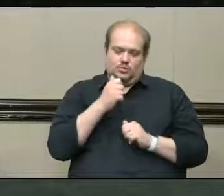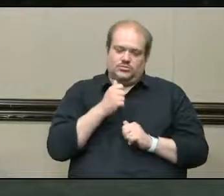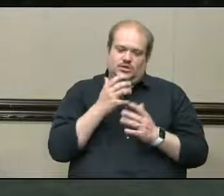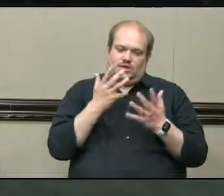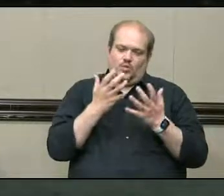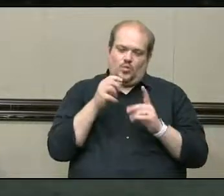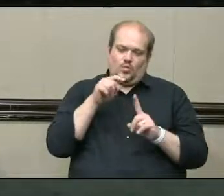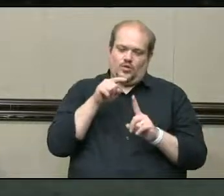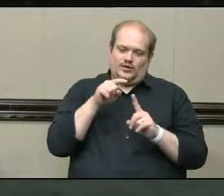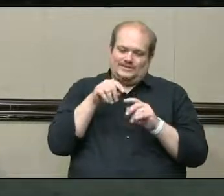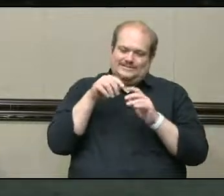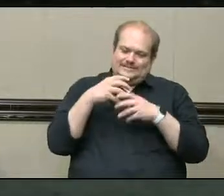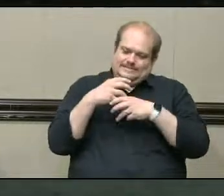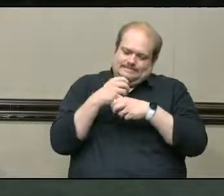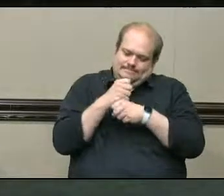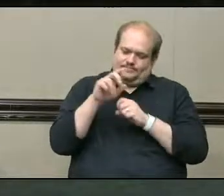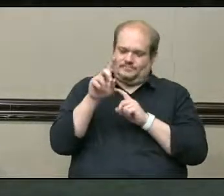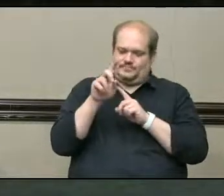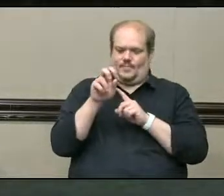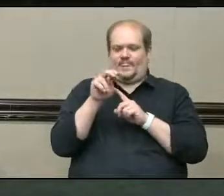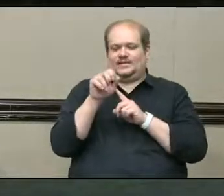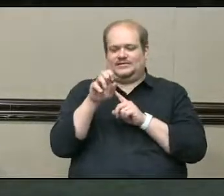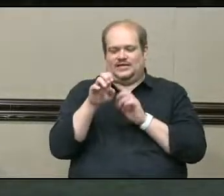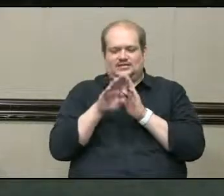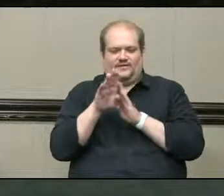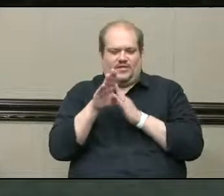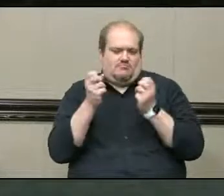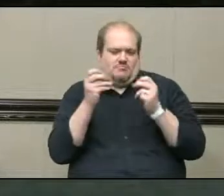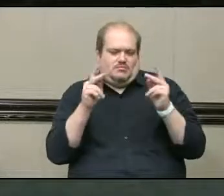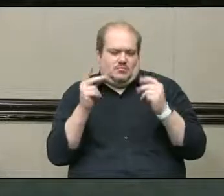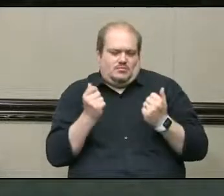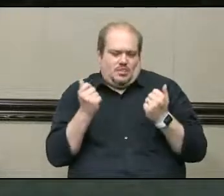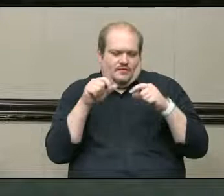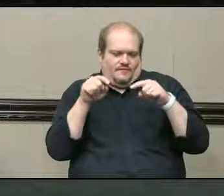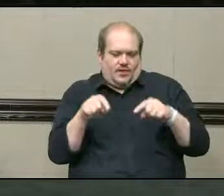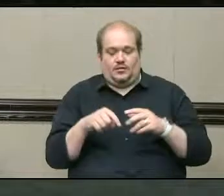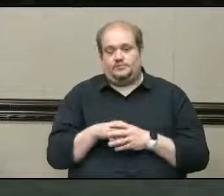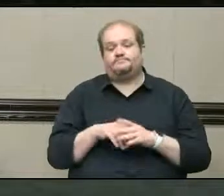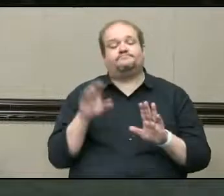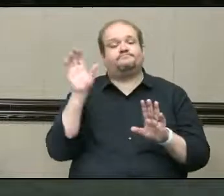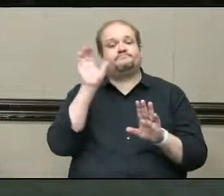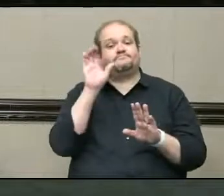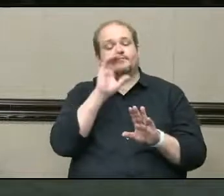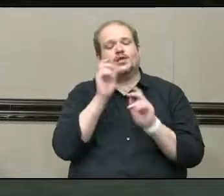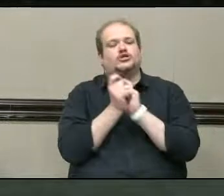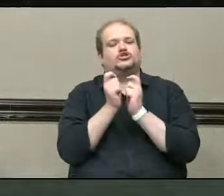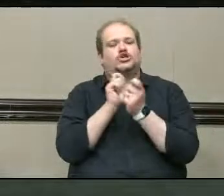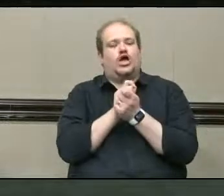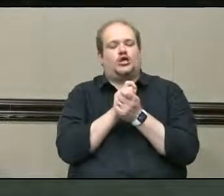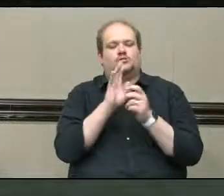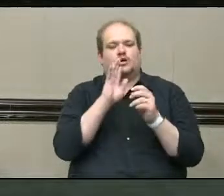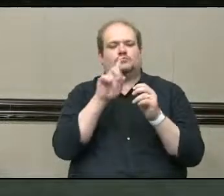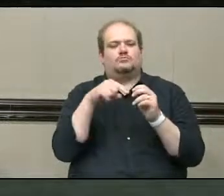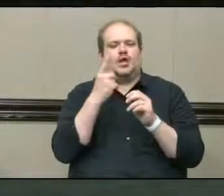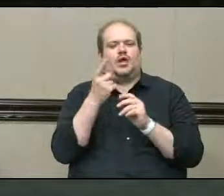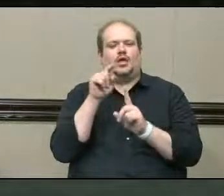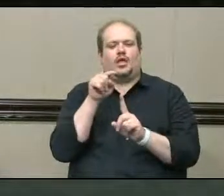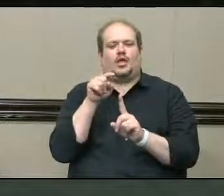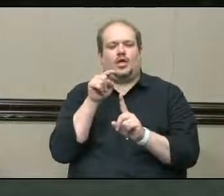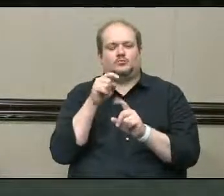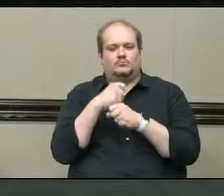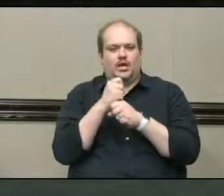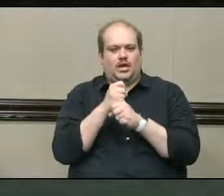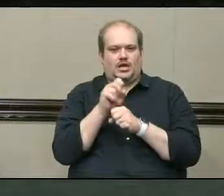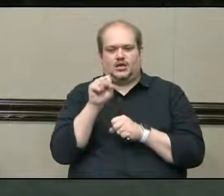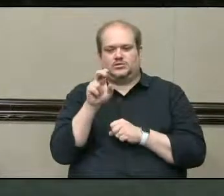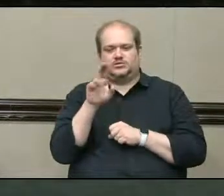what that dense development is. But what we're looking for is, it's just a change. If you're talking about